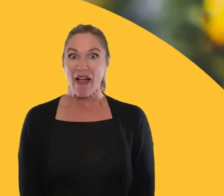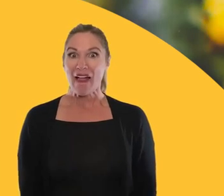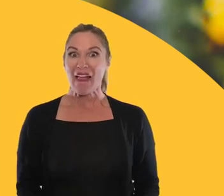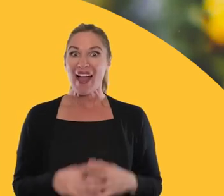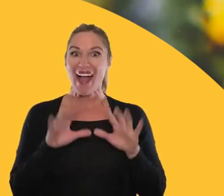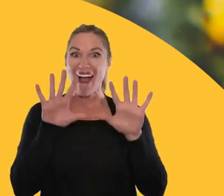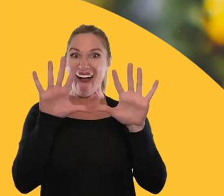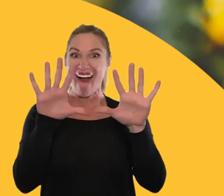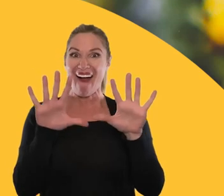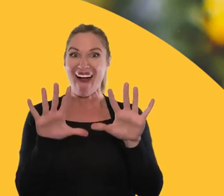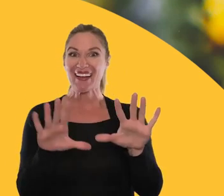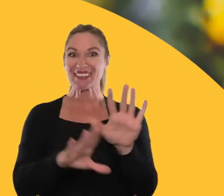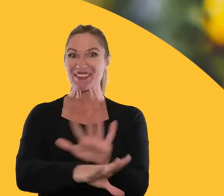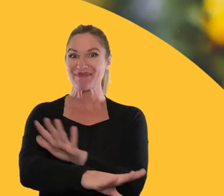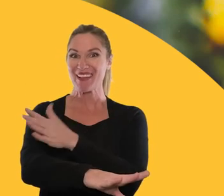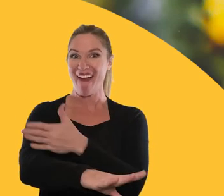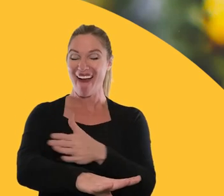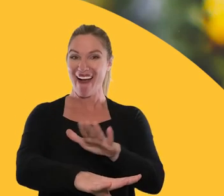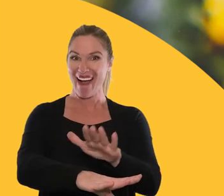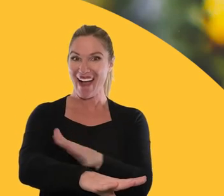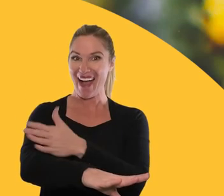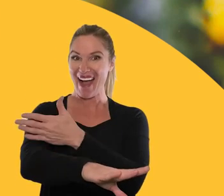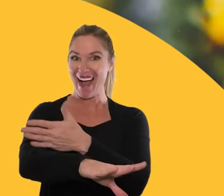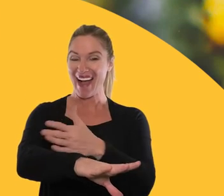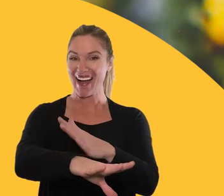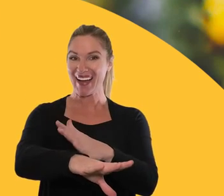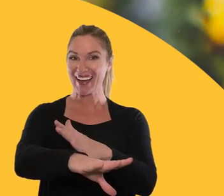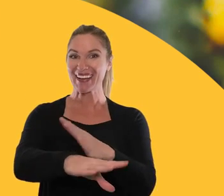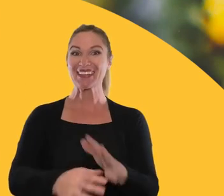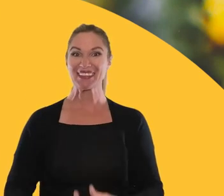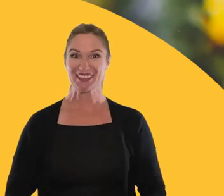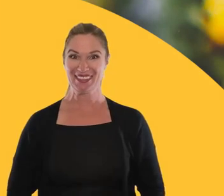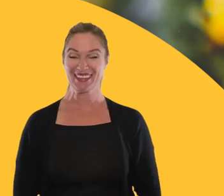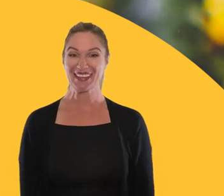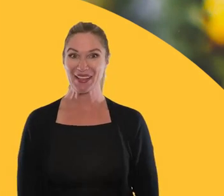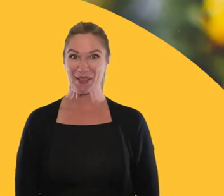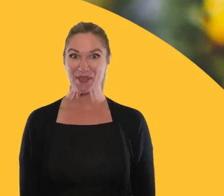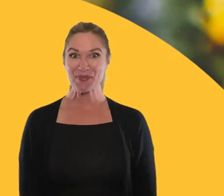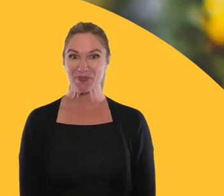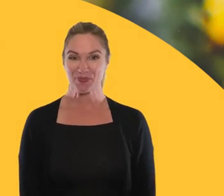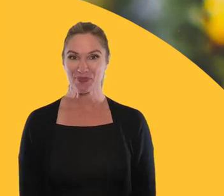What an awesome song!